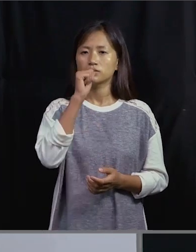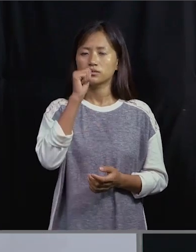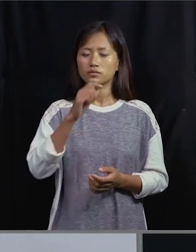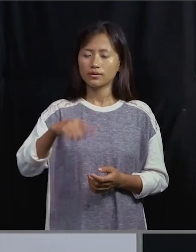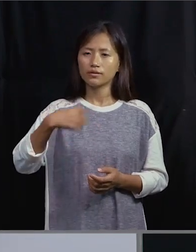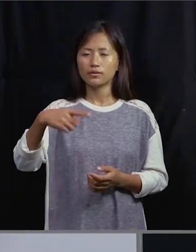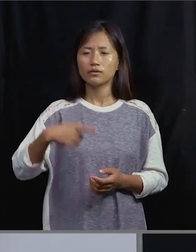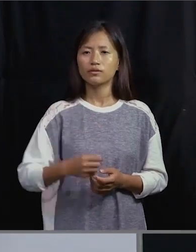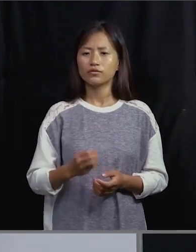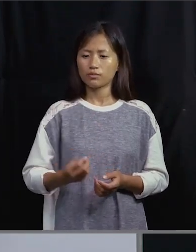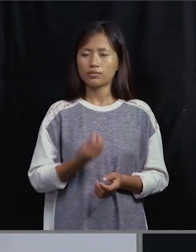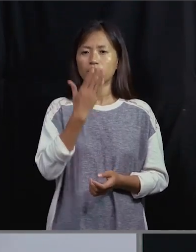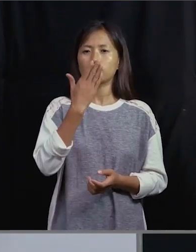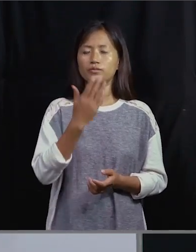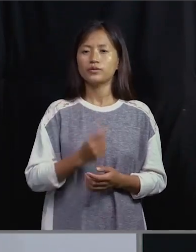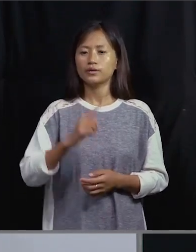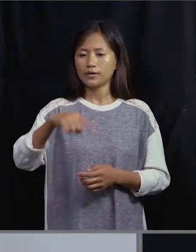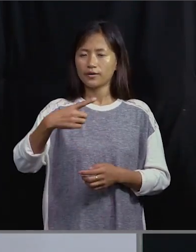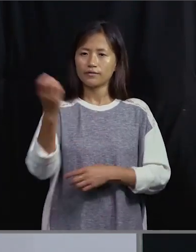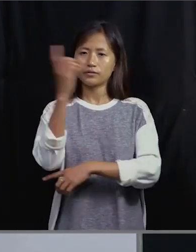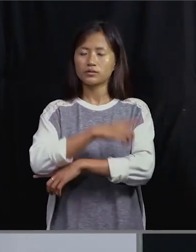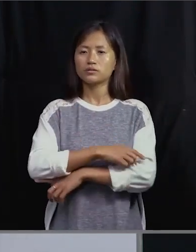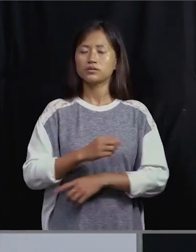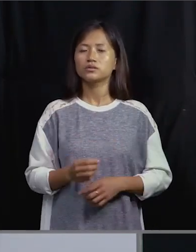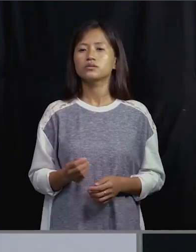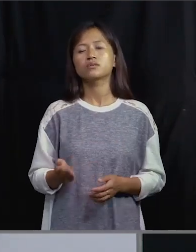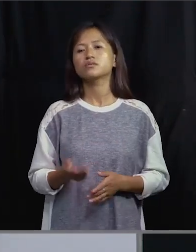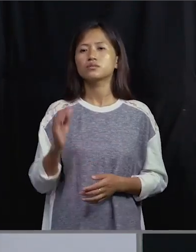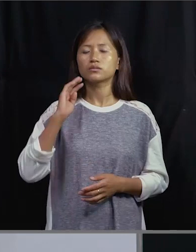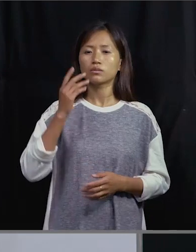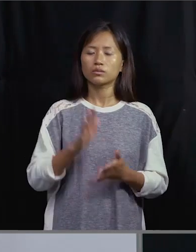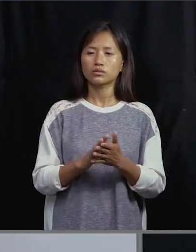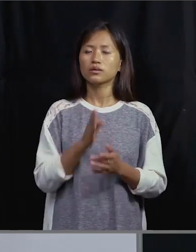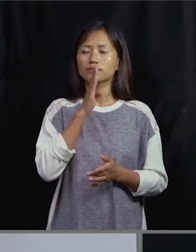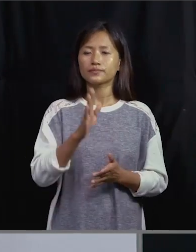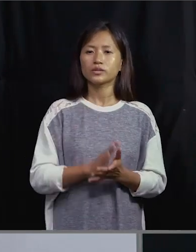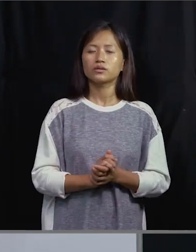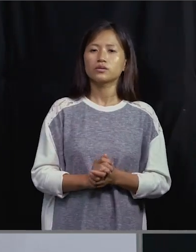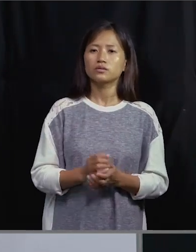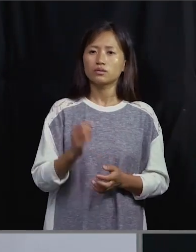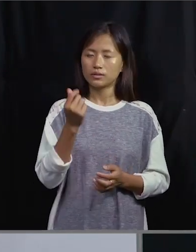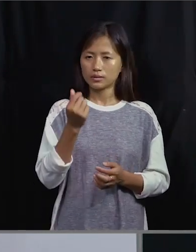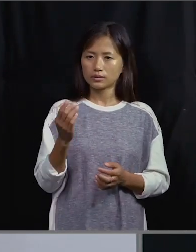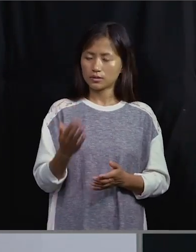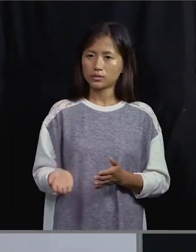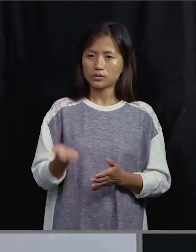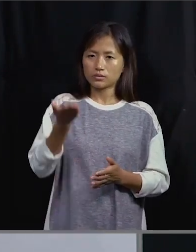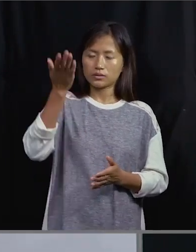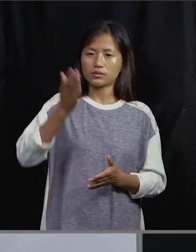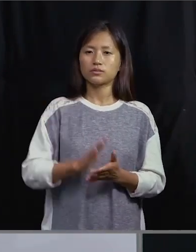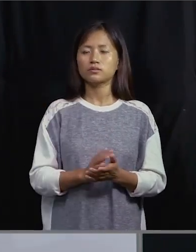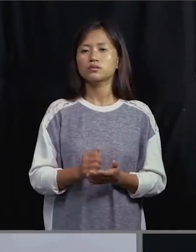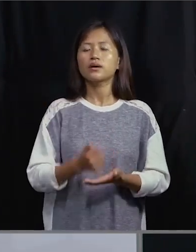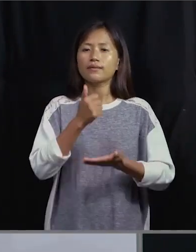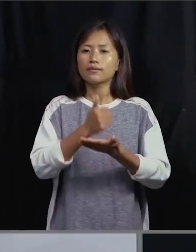day, every morning, but because your income is rising, you are not demanding every day anymore. You are demanding some